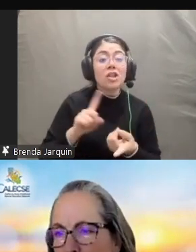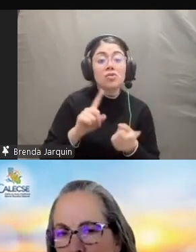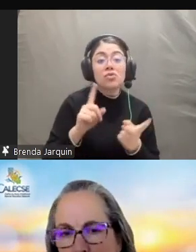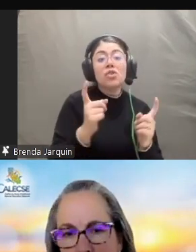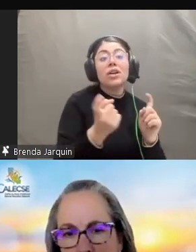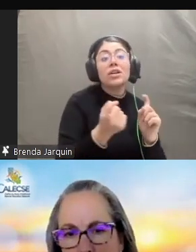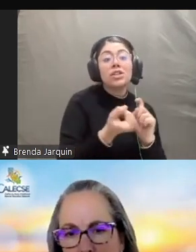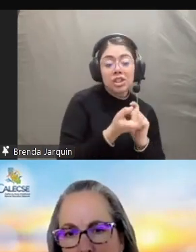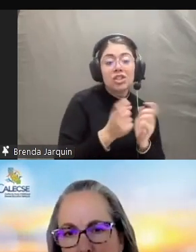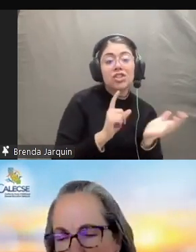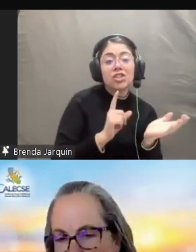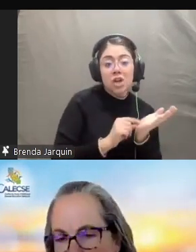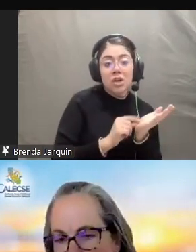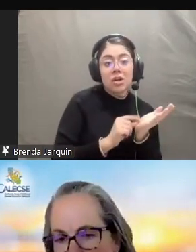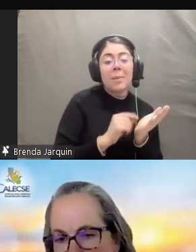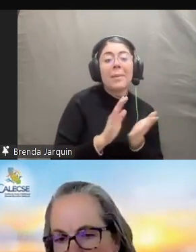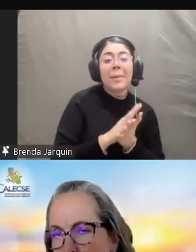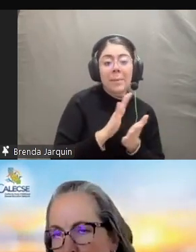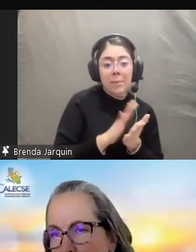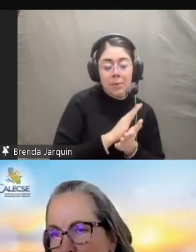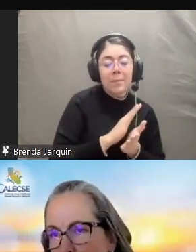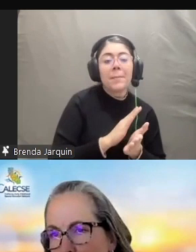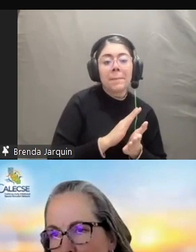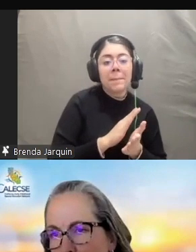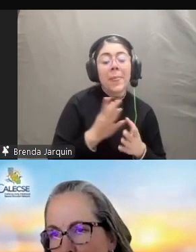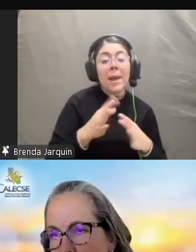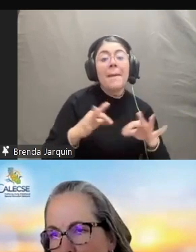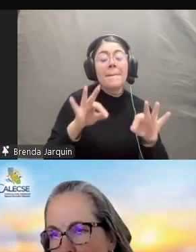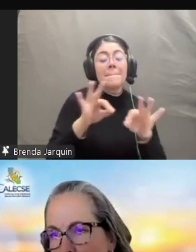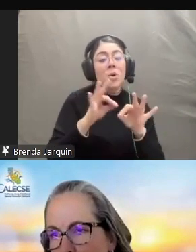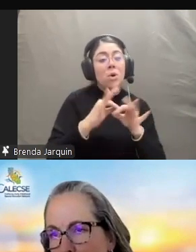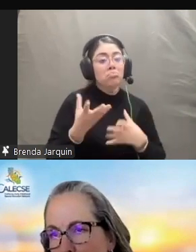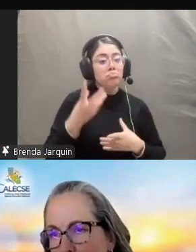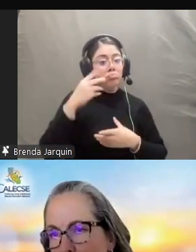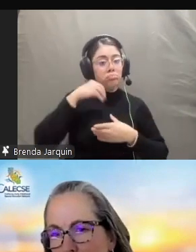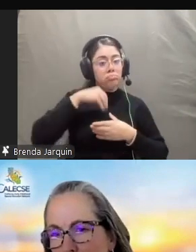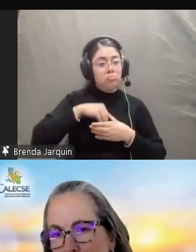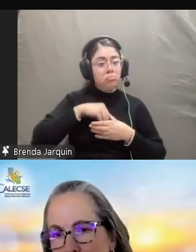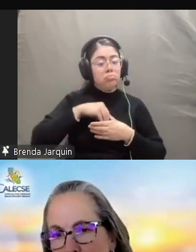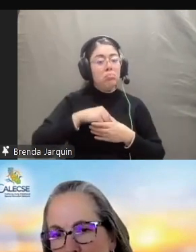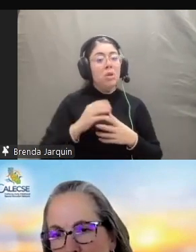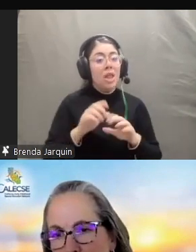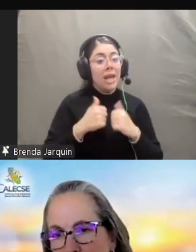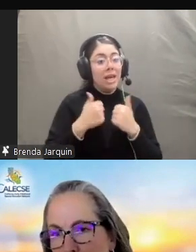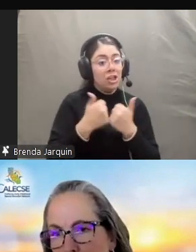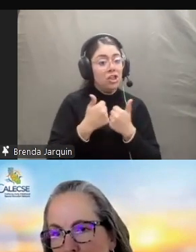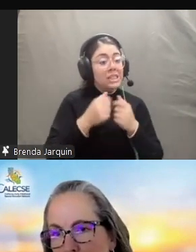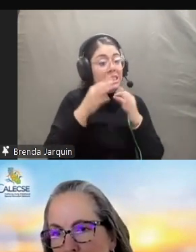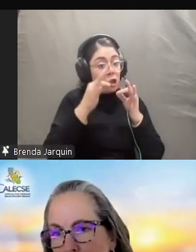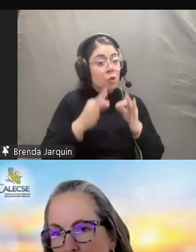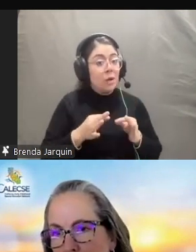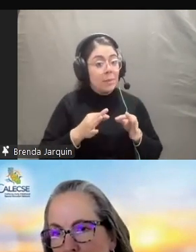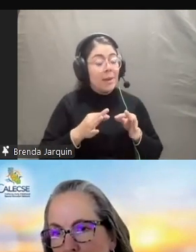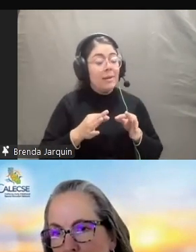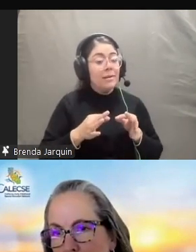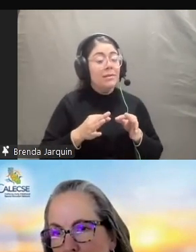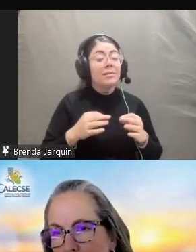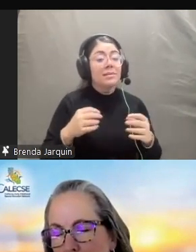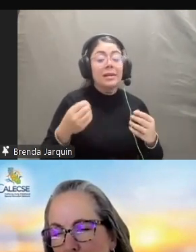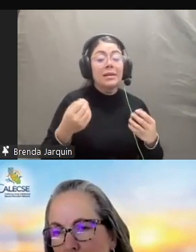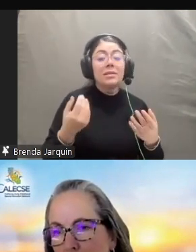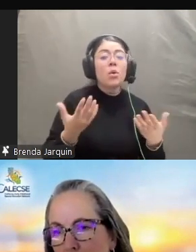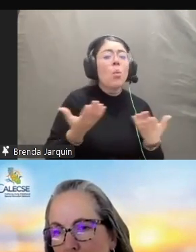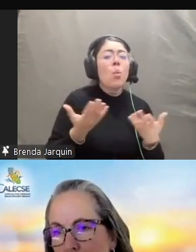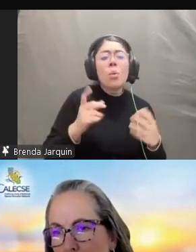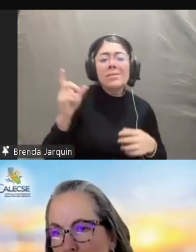through those different pieces of your interagency agreement and looking for the required